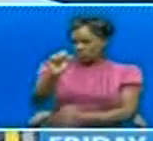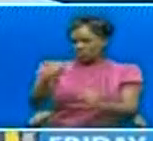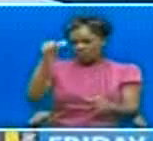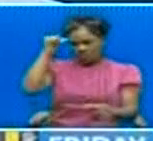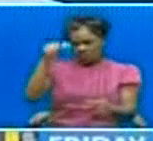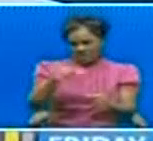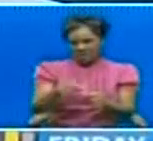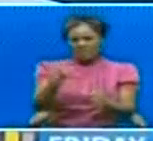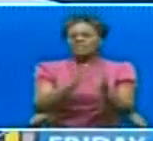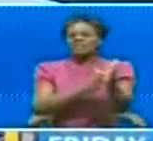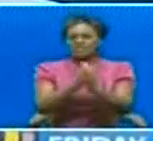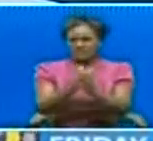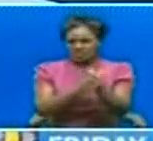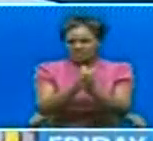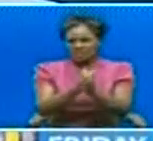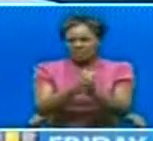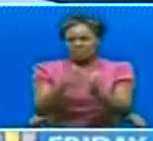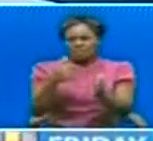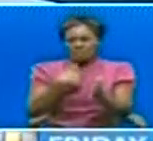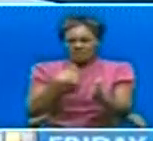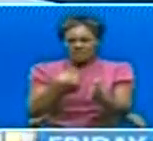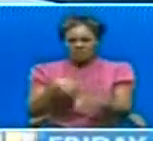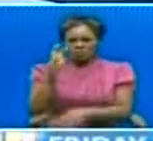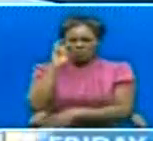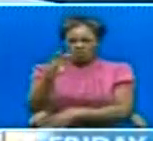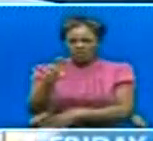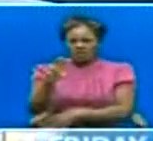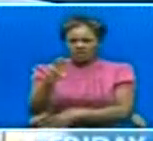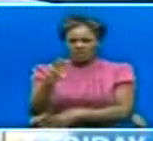Well, this is an interesting story that I've been watching for the last couple of weeks.